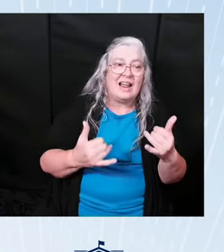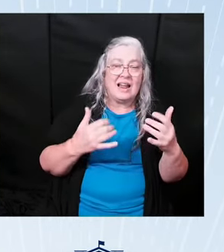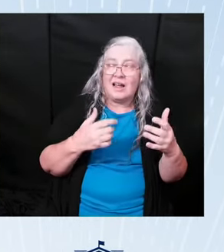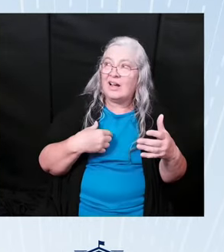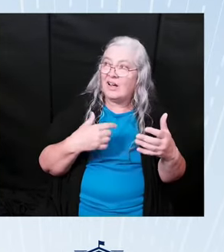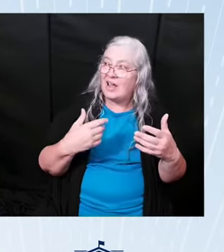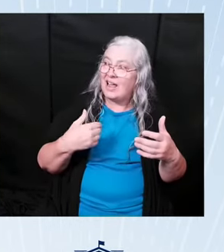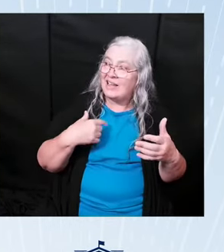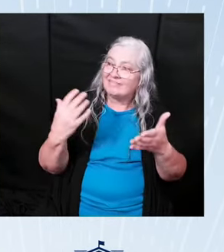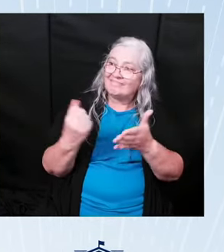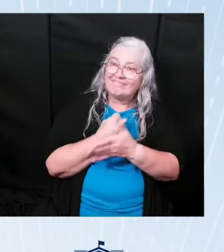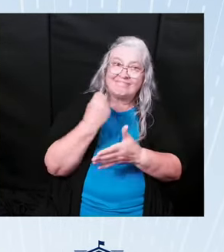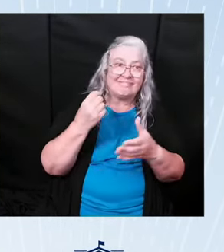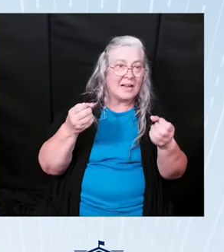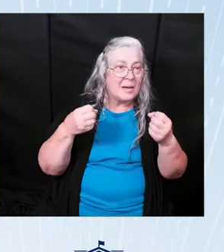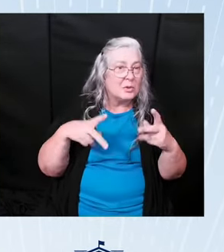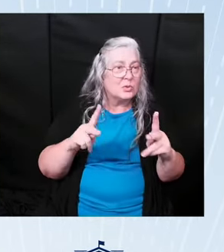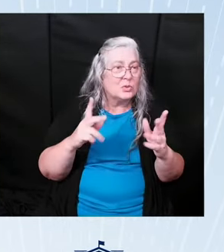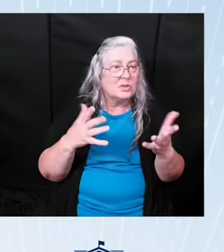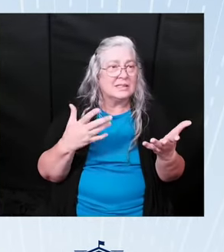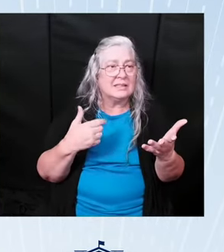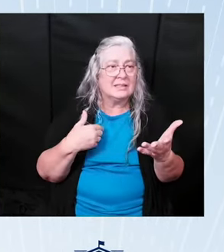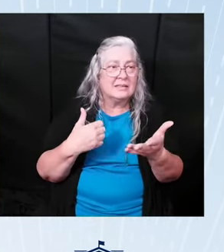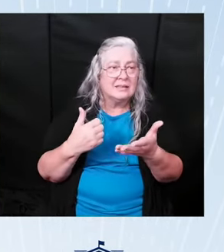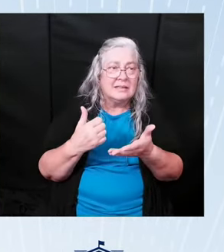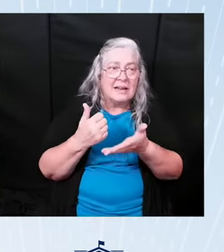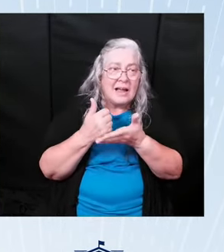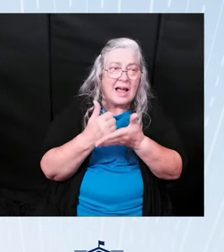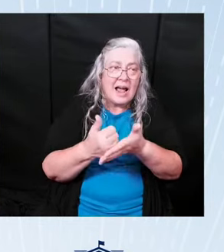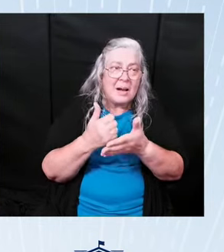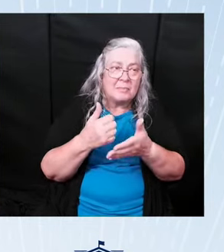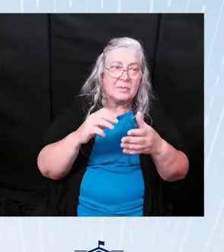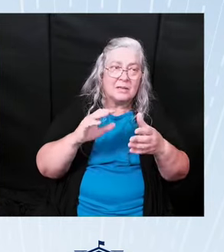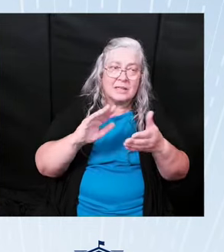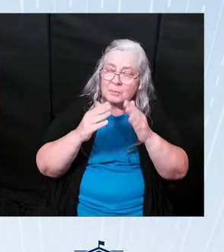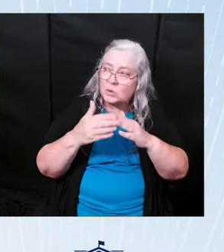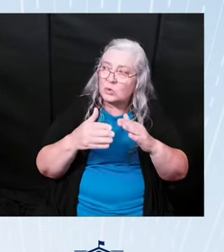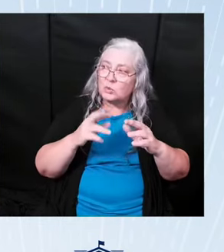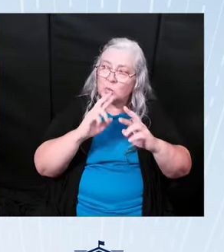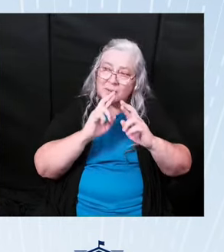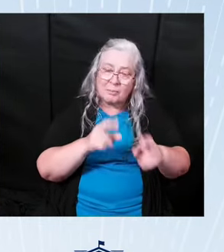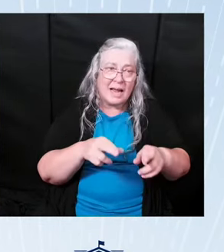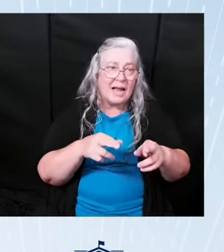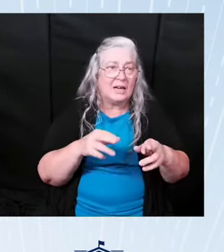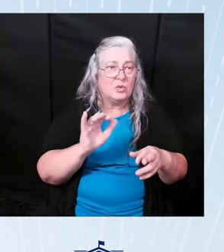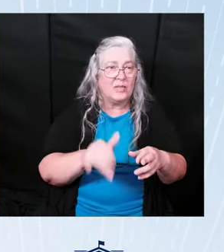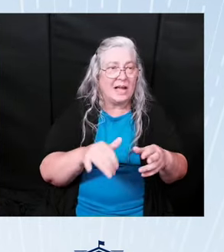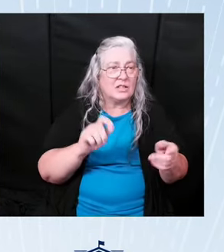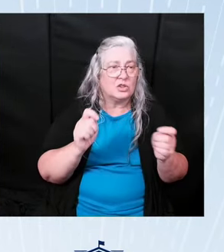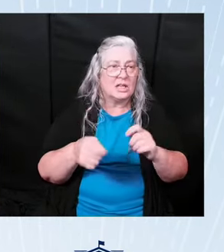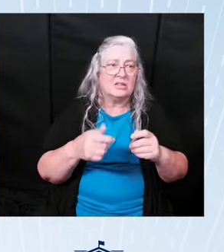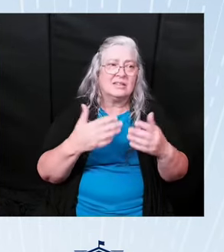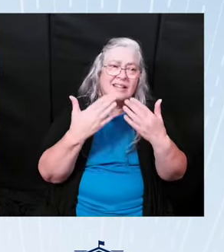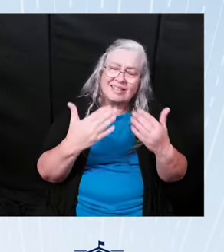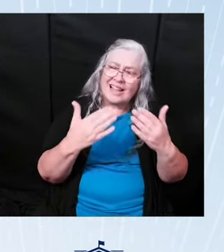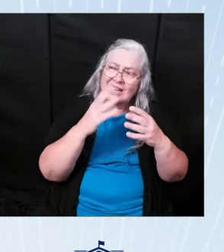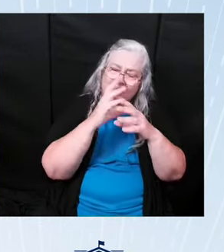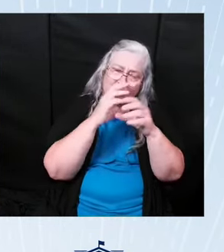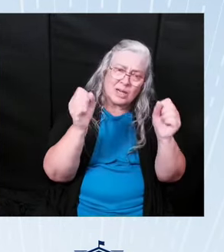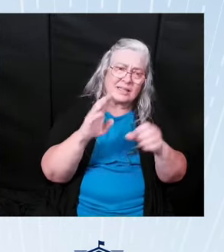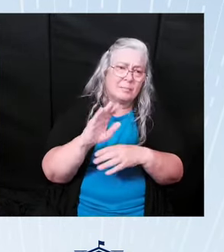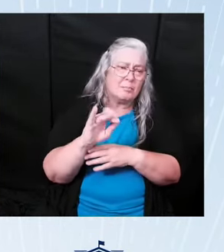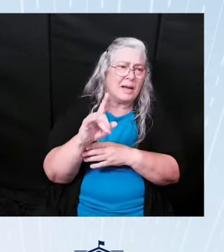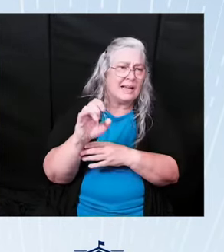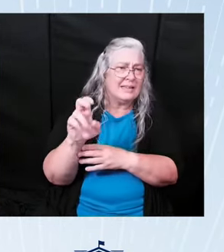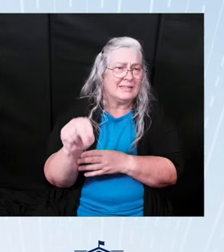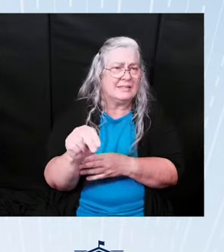Biden's historic climate investments. I am so grateful to have an administration in the White House that understands